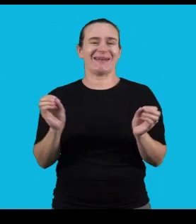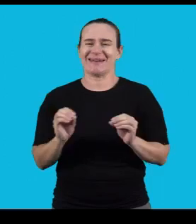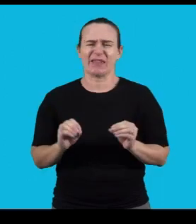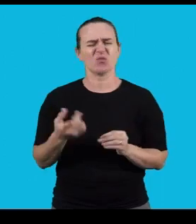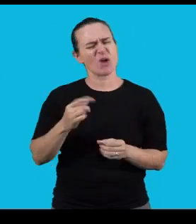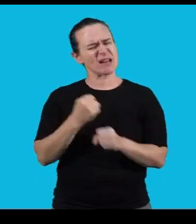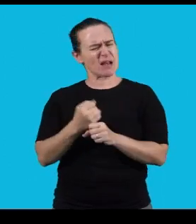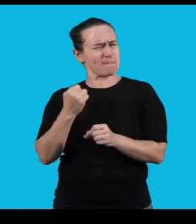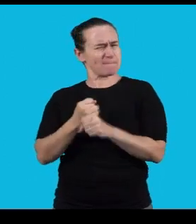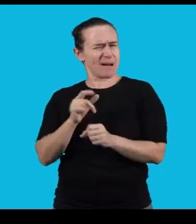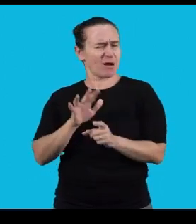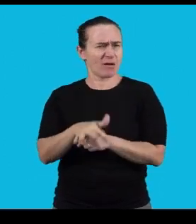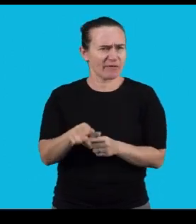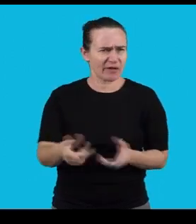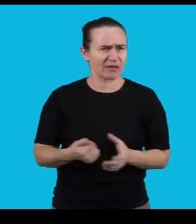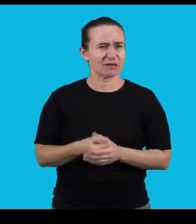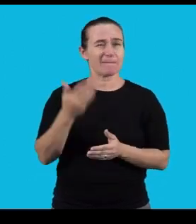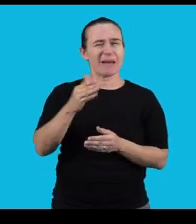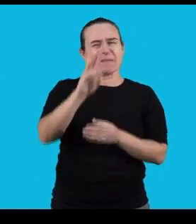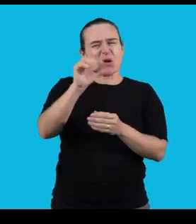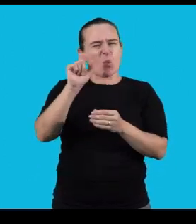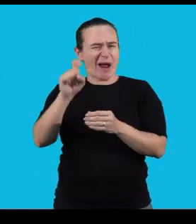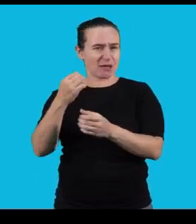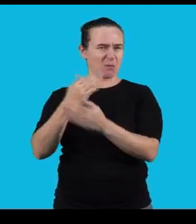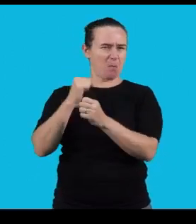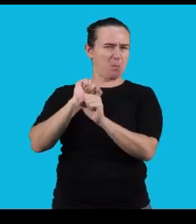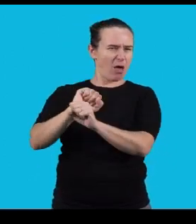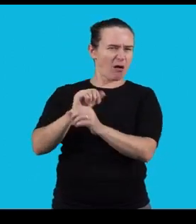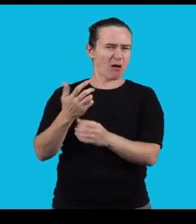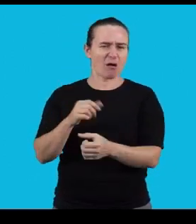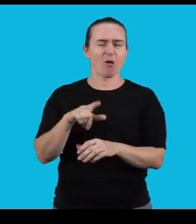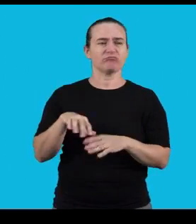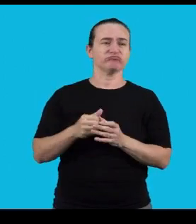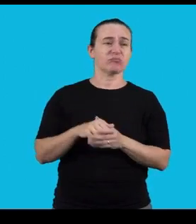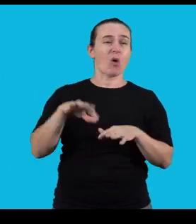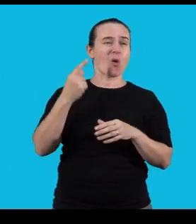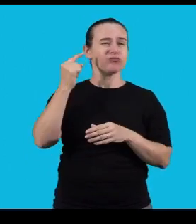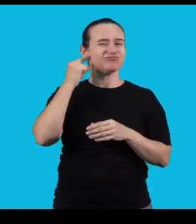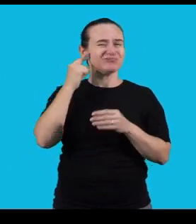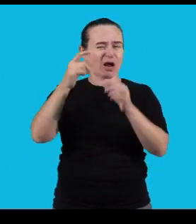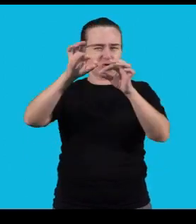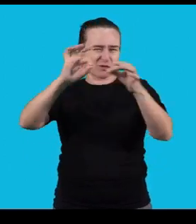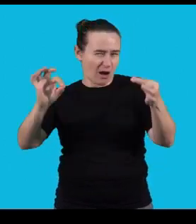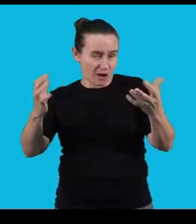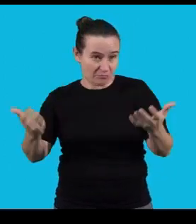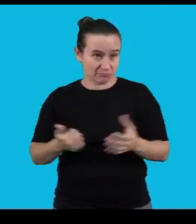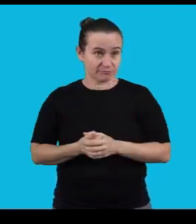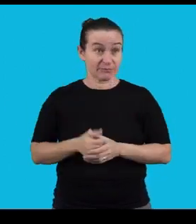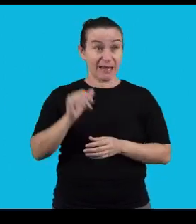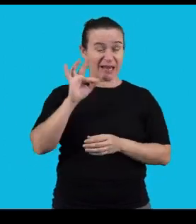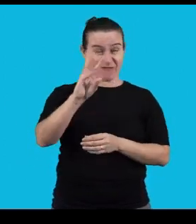are the causes? Maybe it is blocked by wax or the eardrum is perforated. If it is blocked by